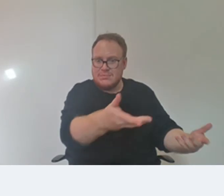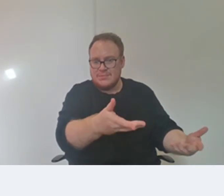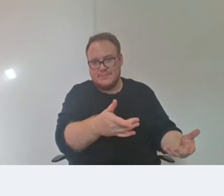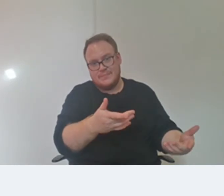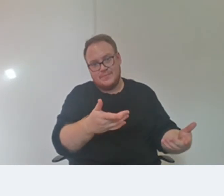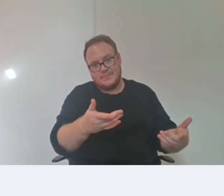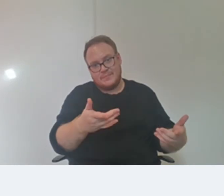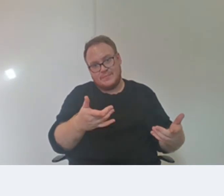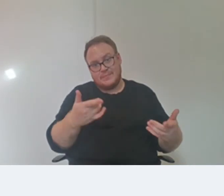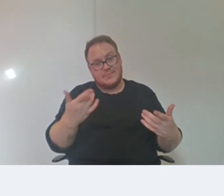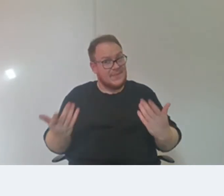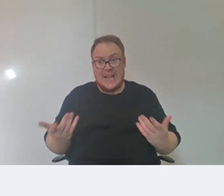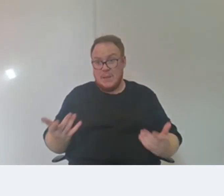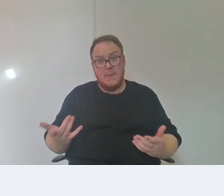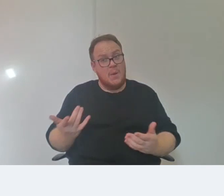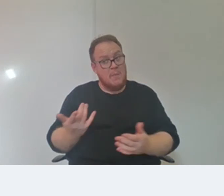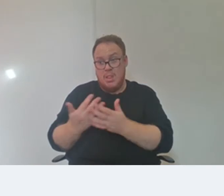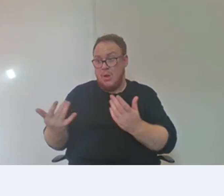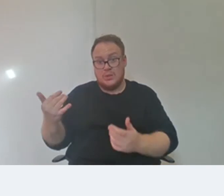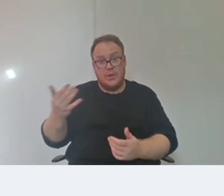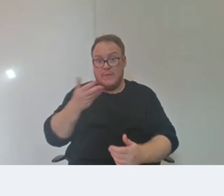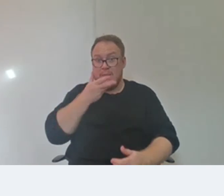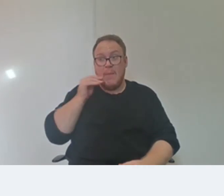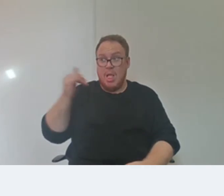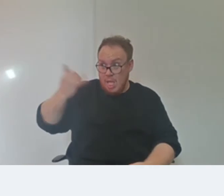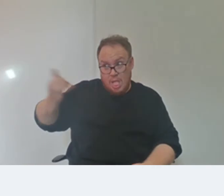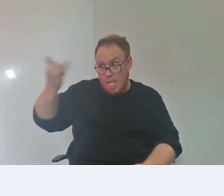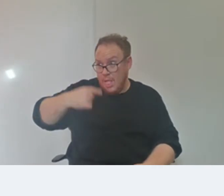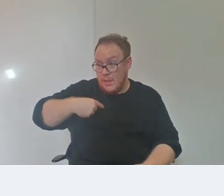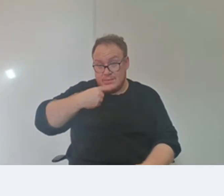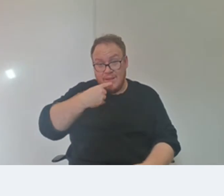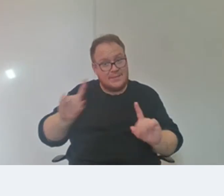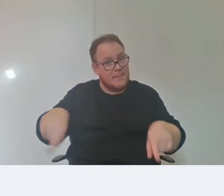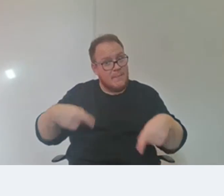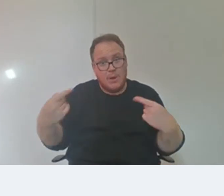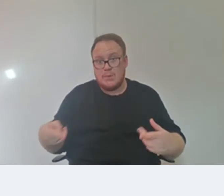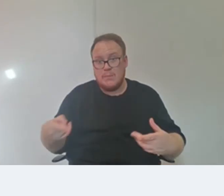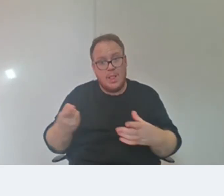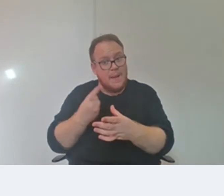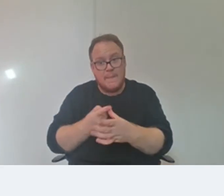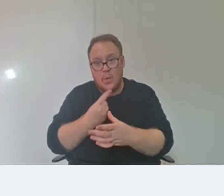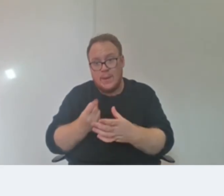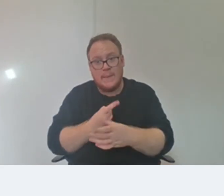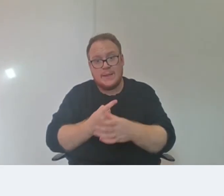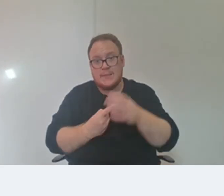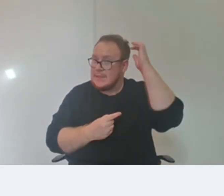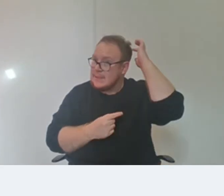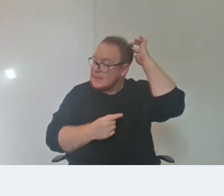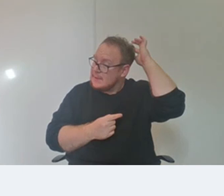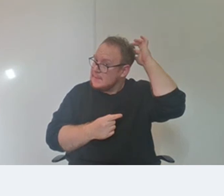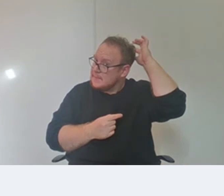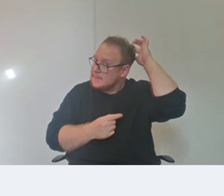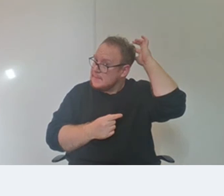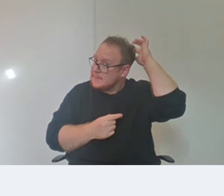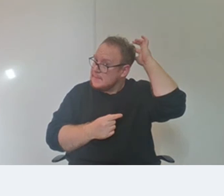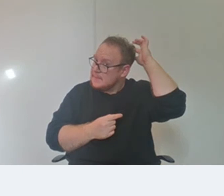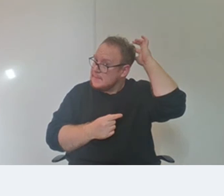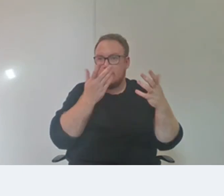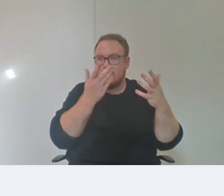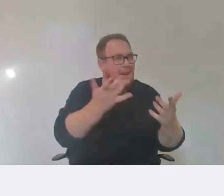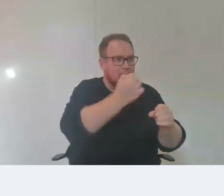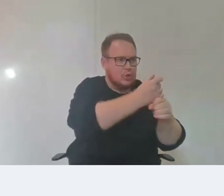saying they can't get appointments. If all these GPs are going to lead these new hubs and various things, where are